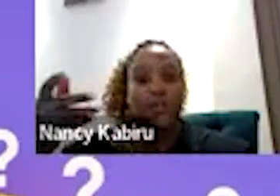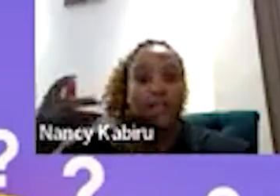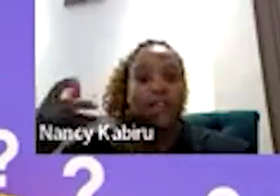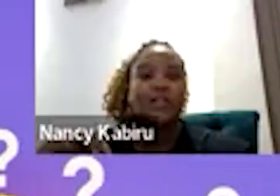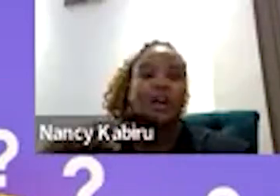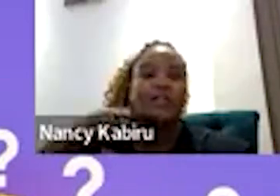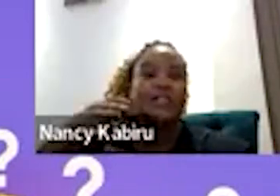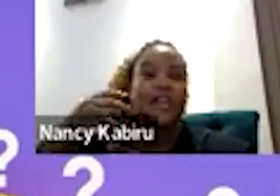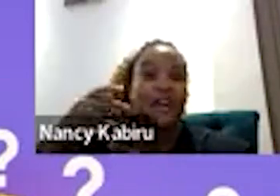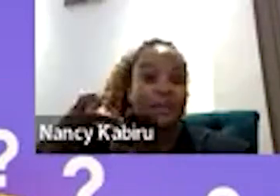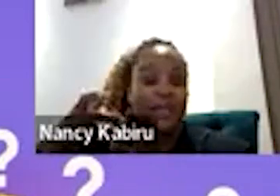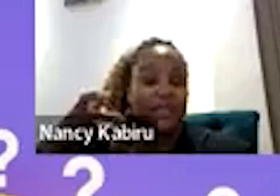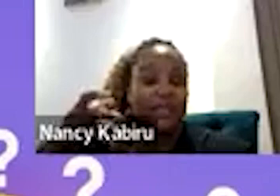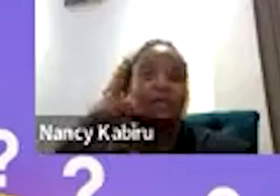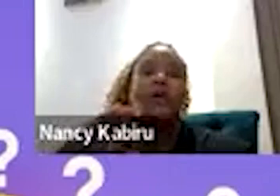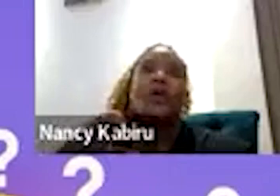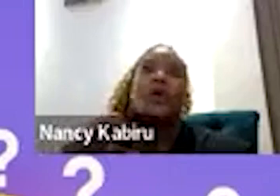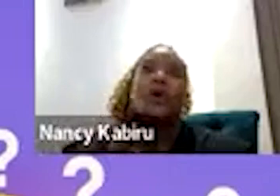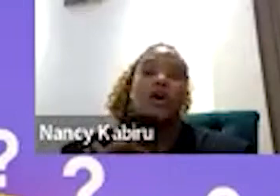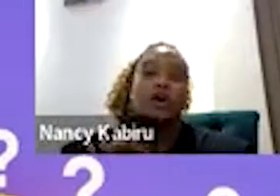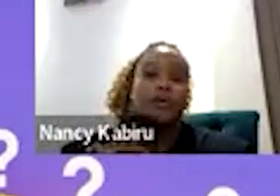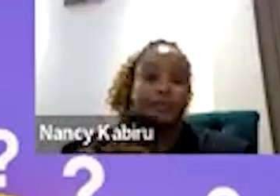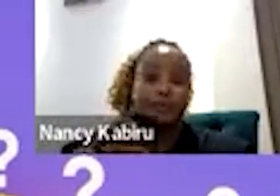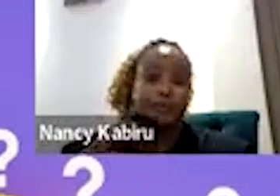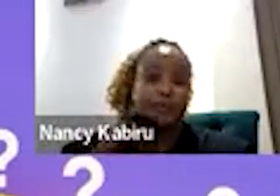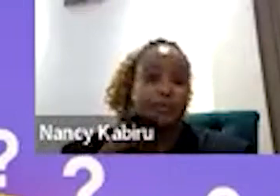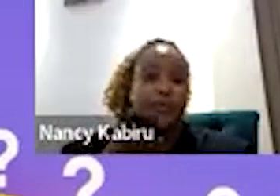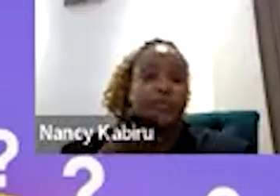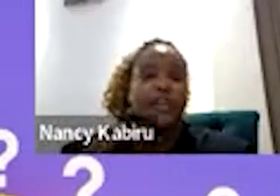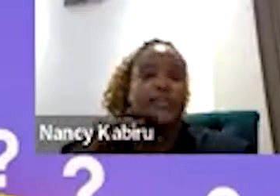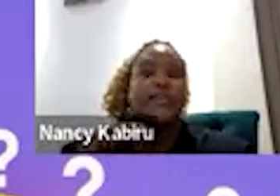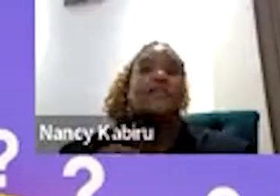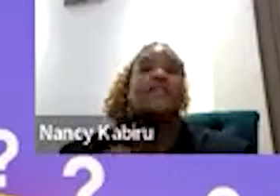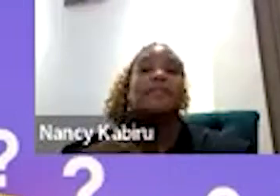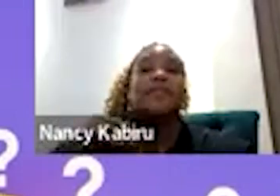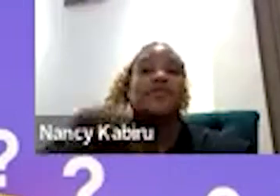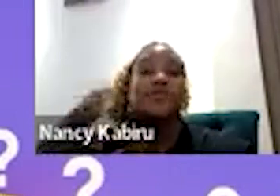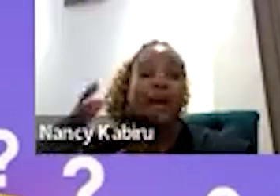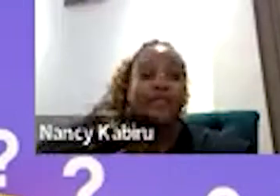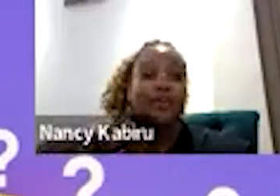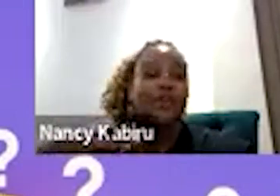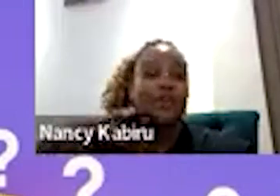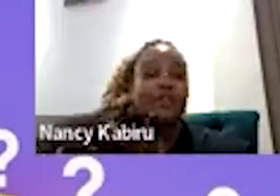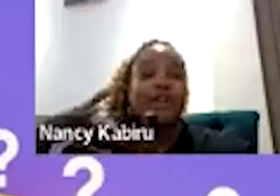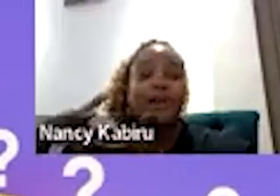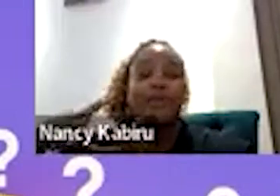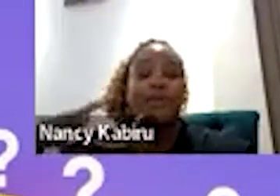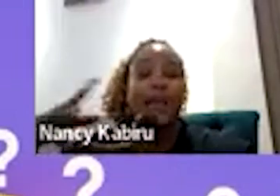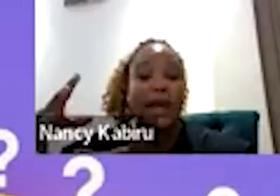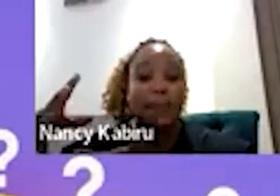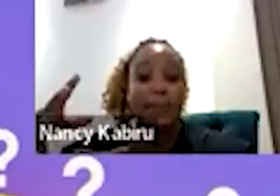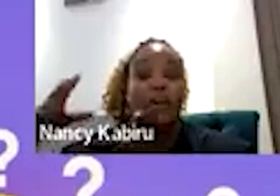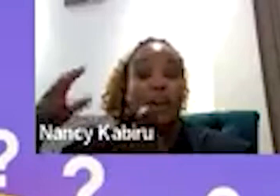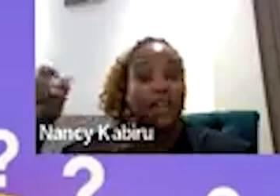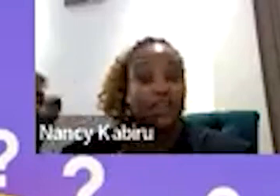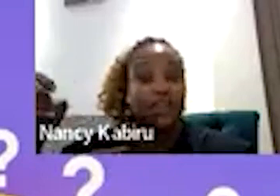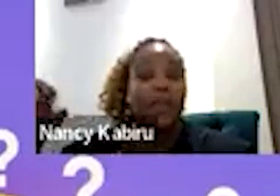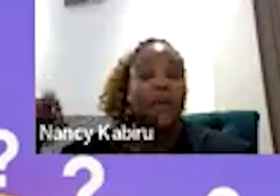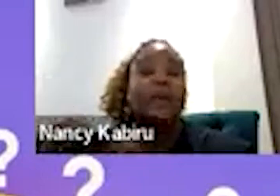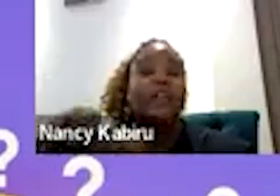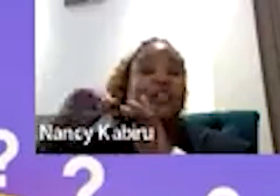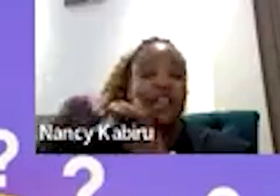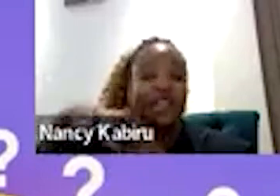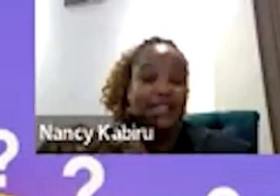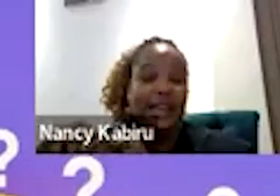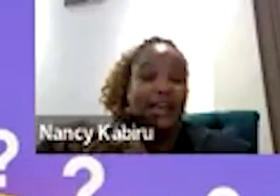sleep throughout the night, you have interrupted sleep, or you find yourself sleeping too much, or even when you wake up, you're